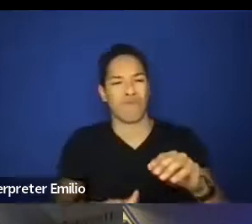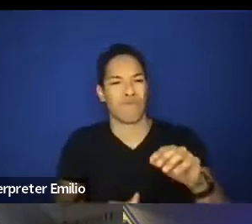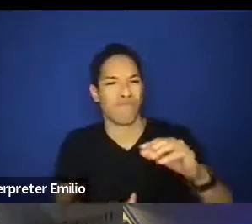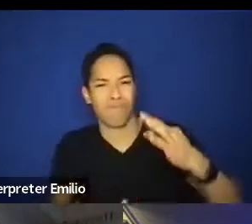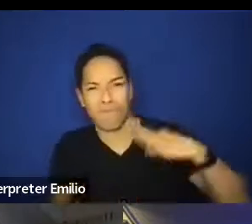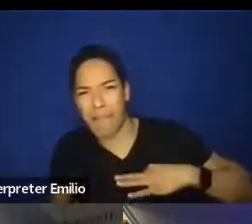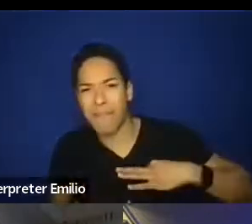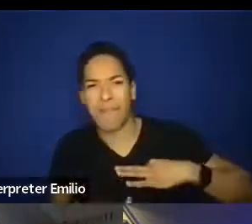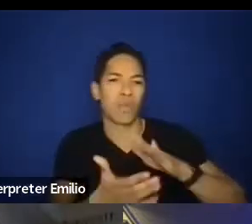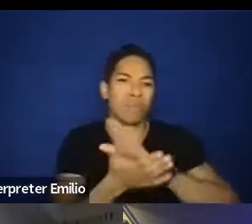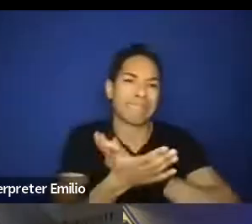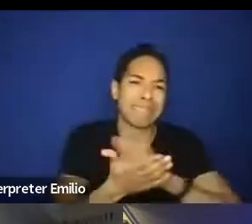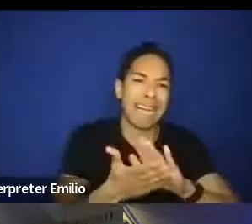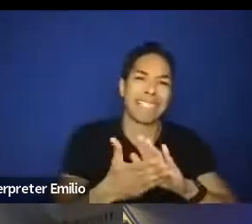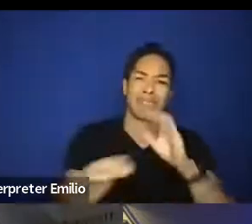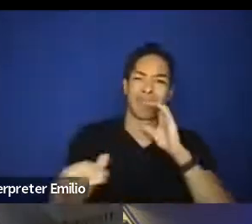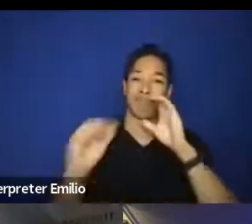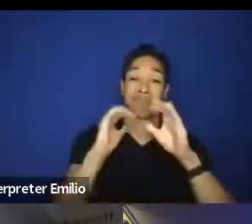much away from this.